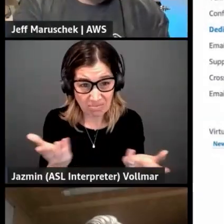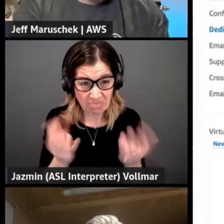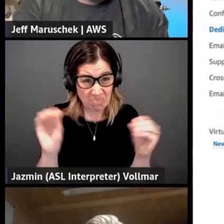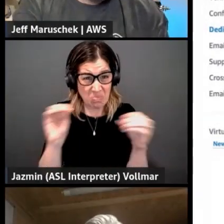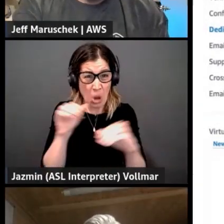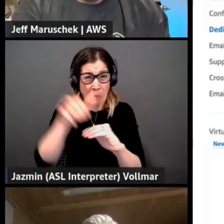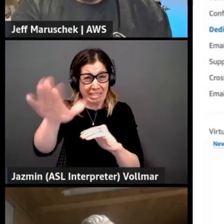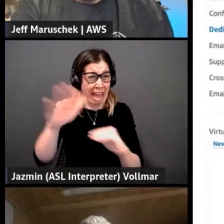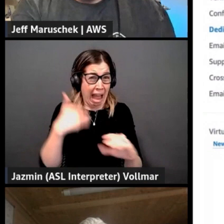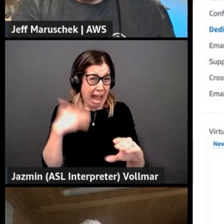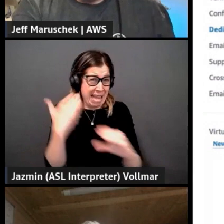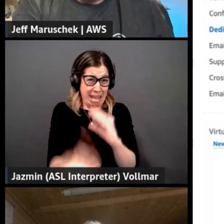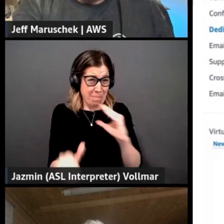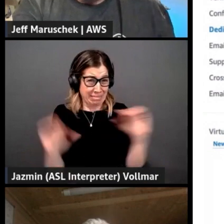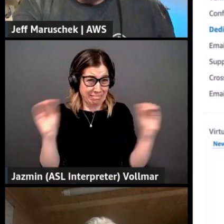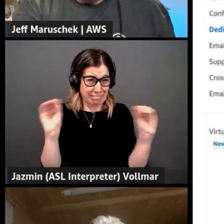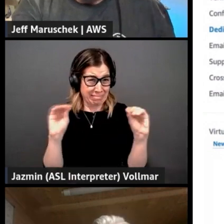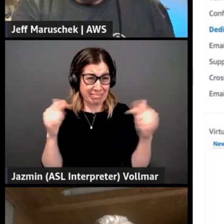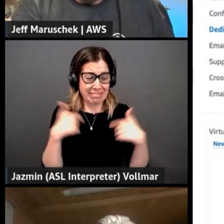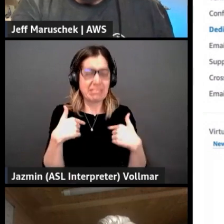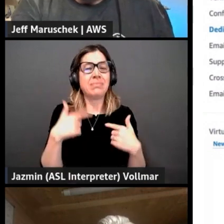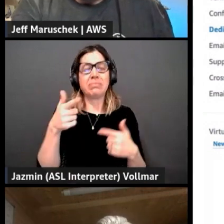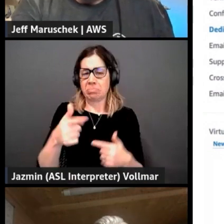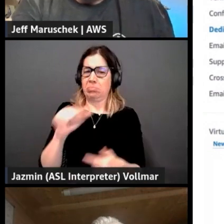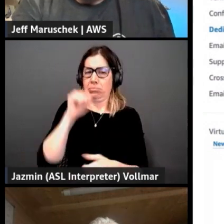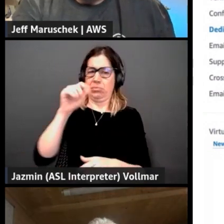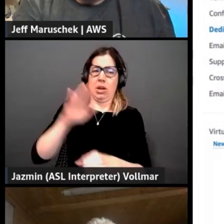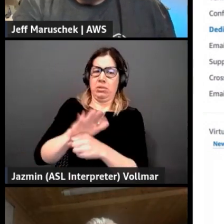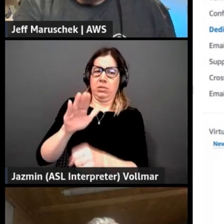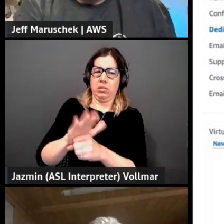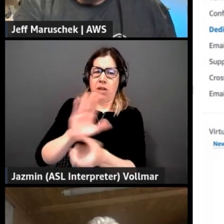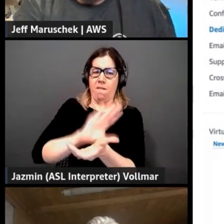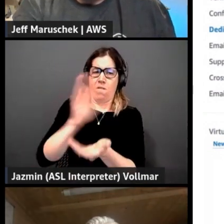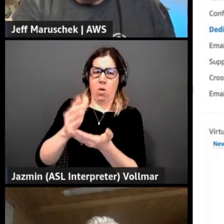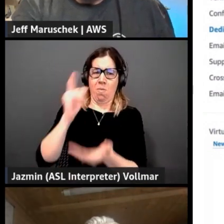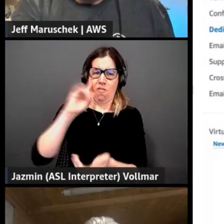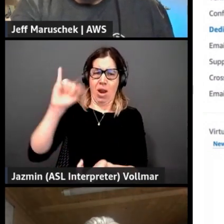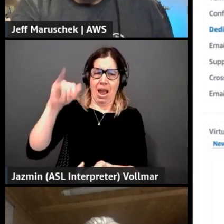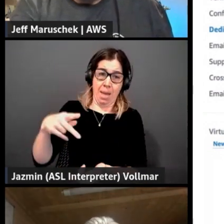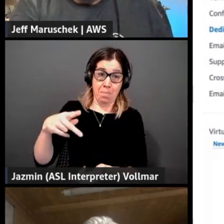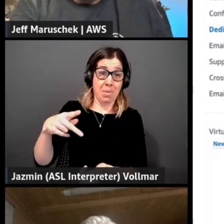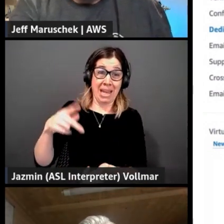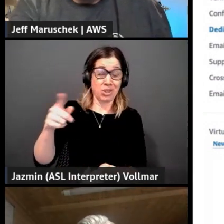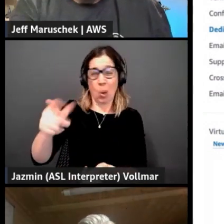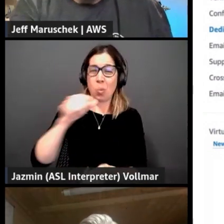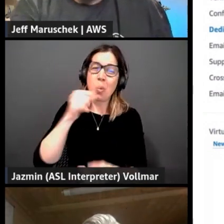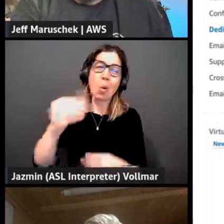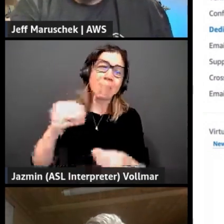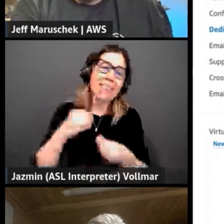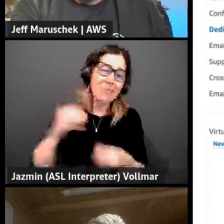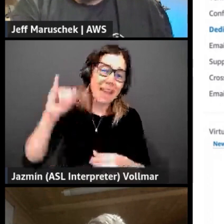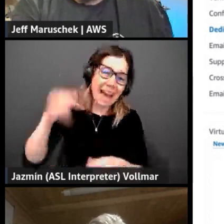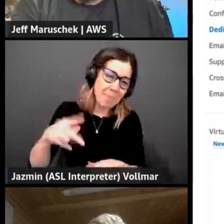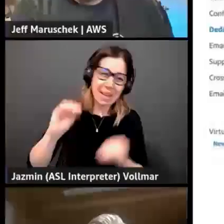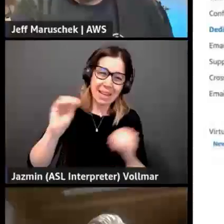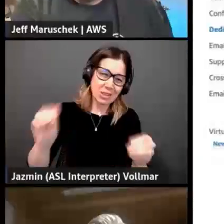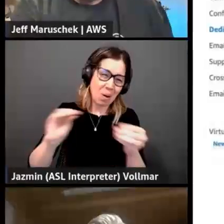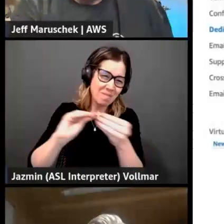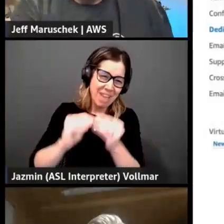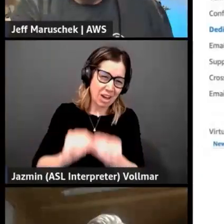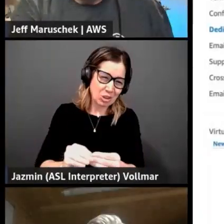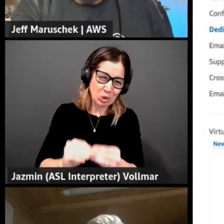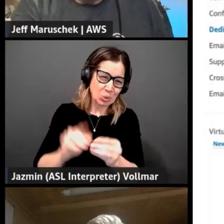sent anything. So it tells me there's insufficient volume for IP. So I'm not sending, so it's not going to give me an IP because there's no values. But